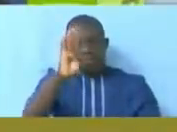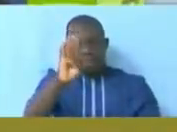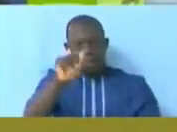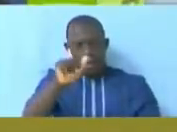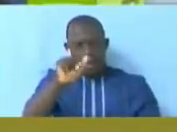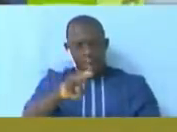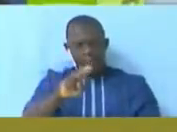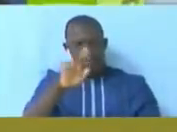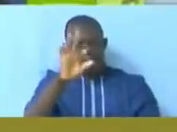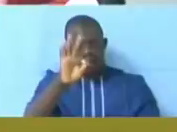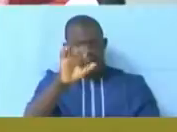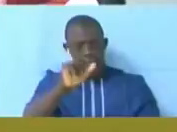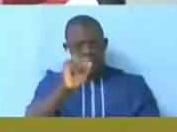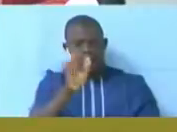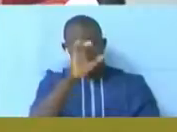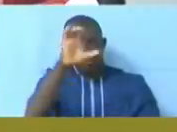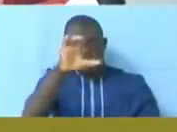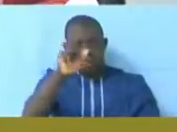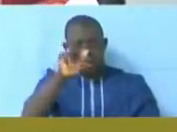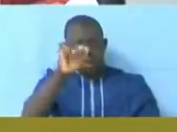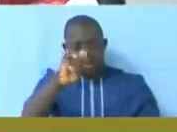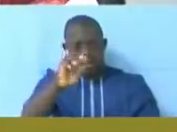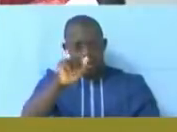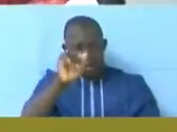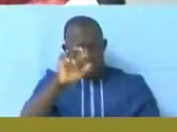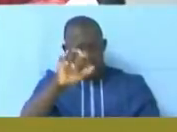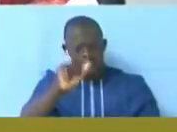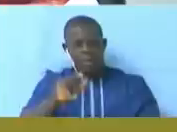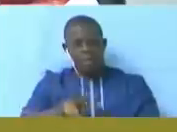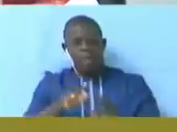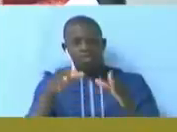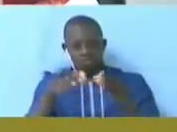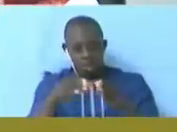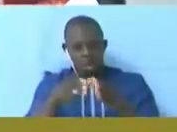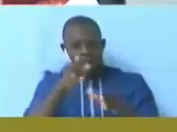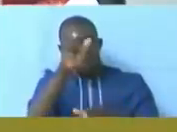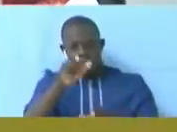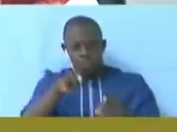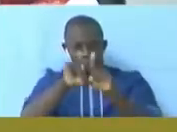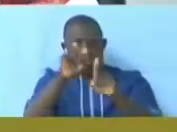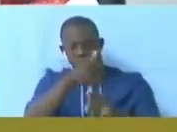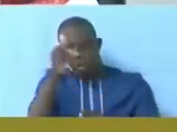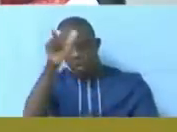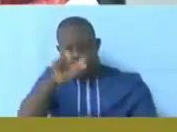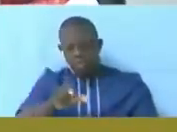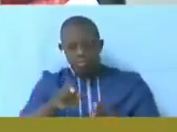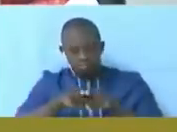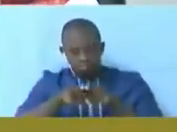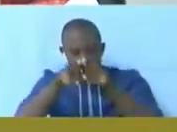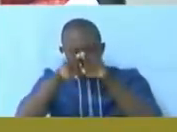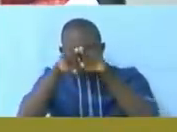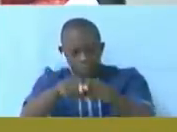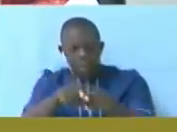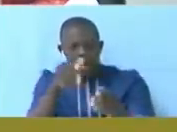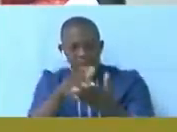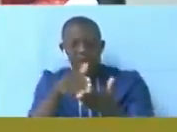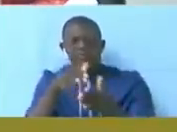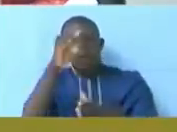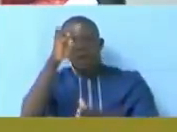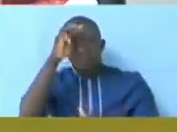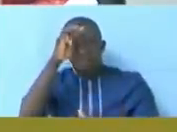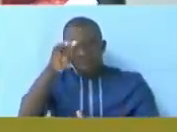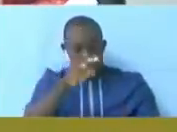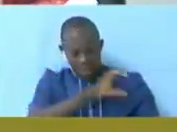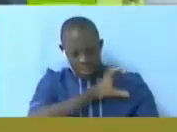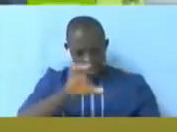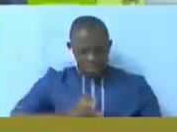ay molu kafunyoma ye molu wulindi kana Chief Justice kang kafaye nkoi mansula ntela Base malafin